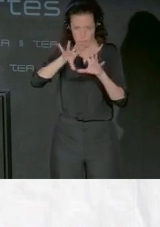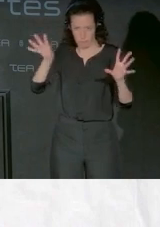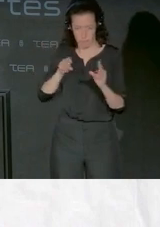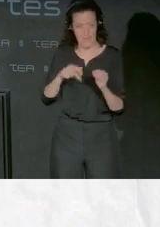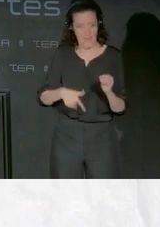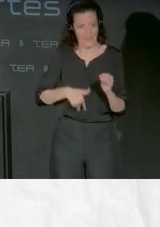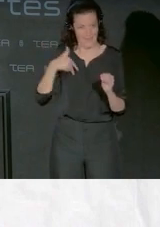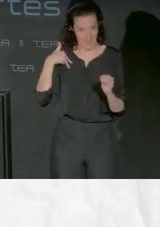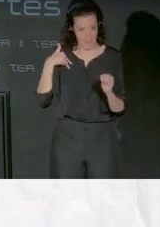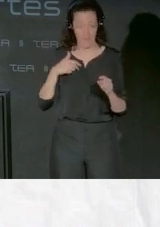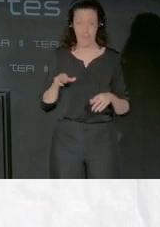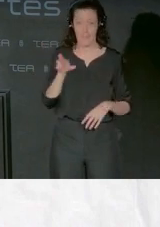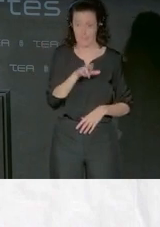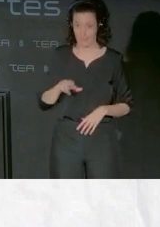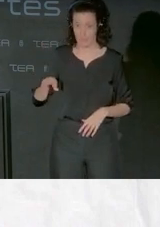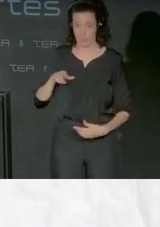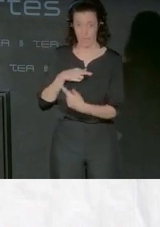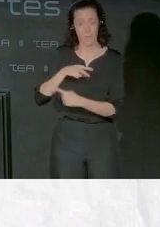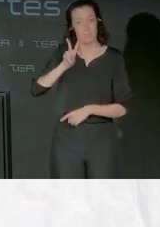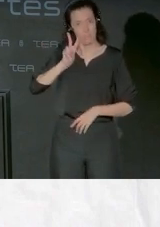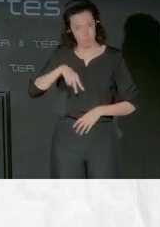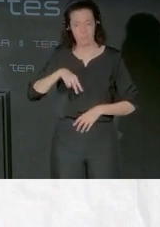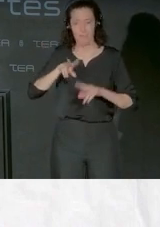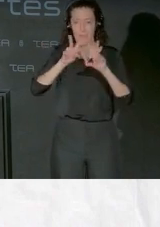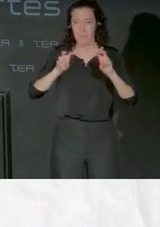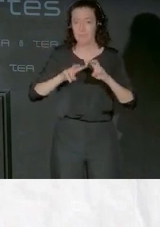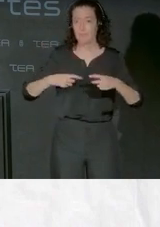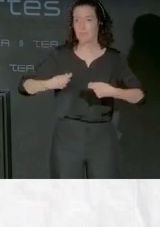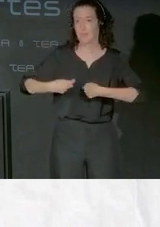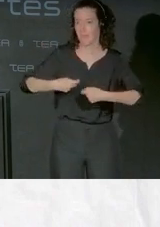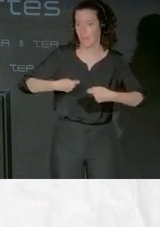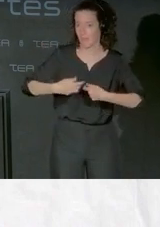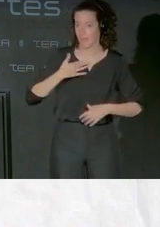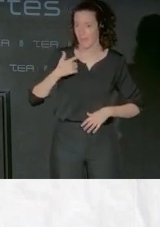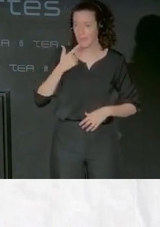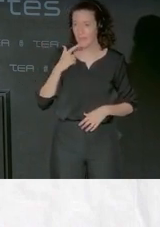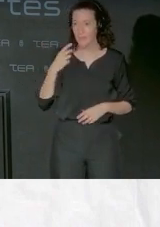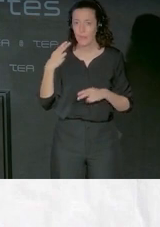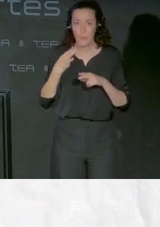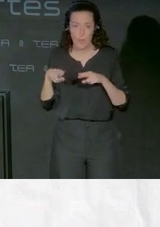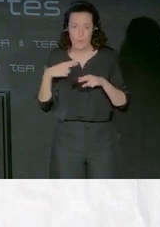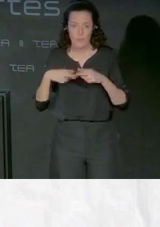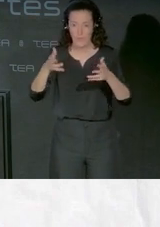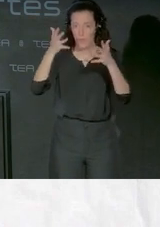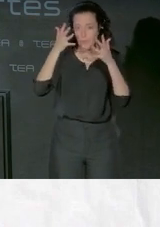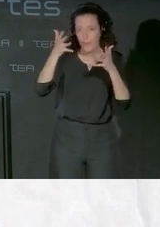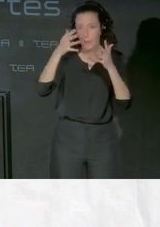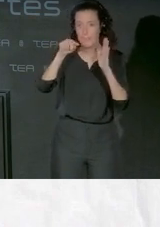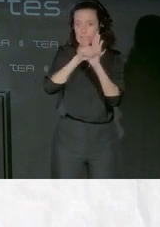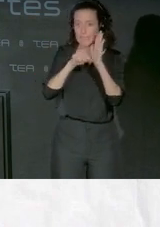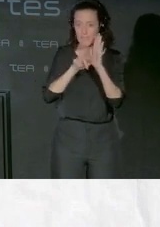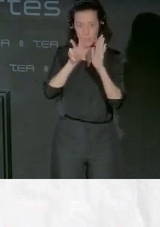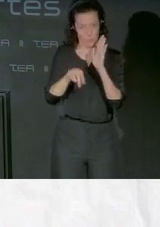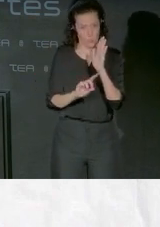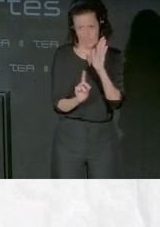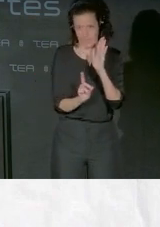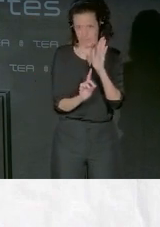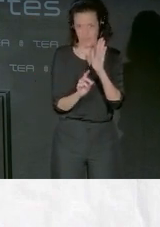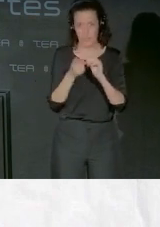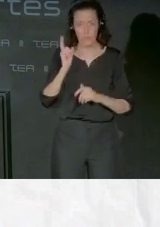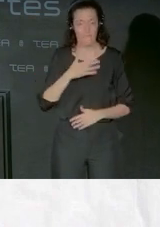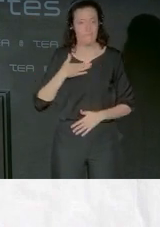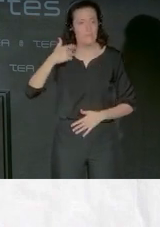policy document. We are not making recommendations in this media outlook. We're looking to identify trends in